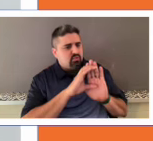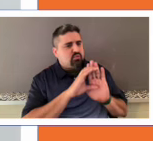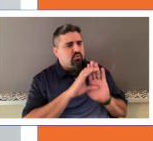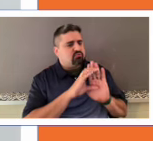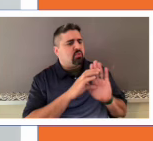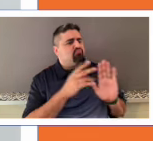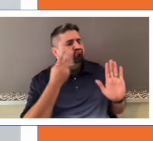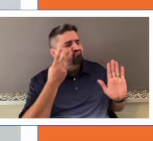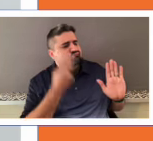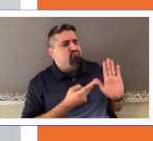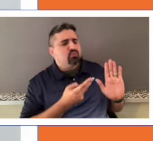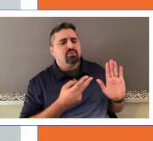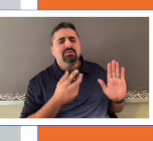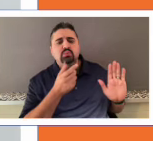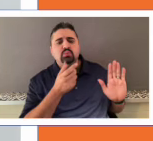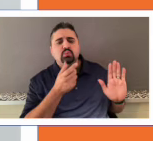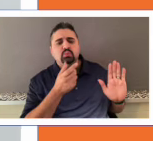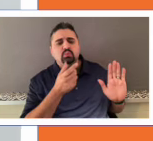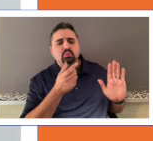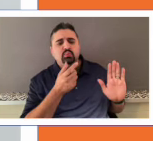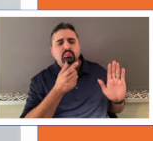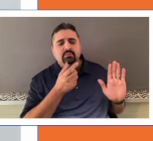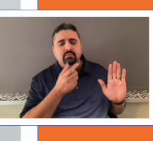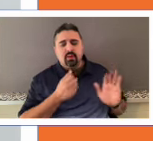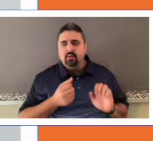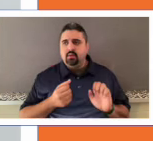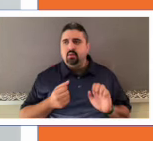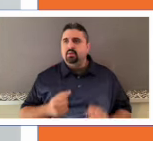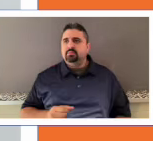Now tell me, who has seen your picture?